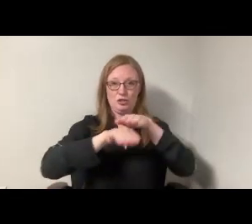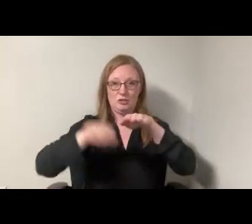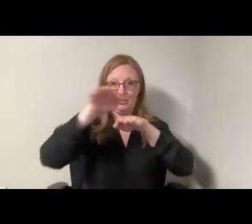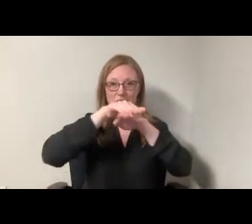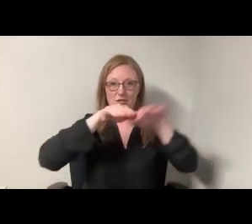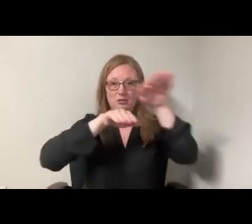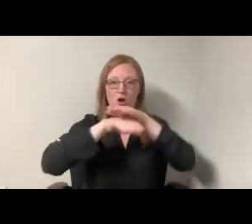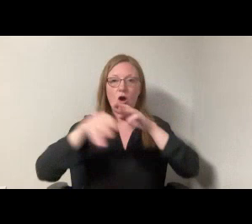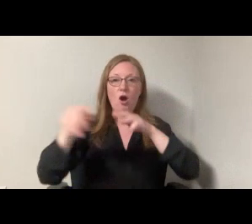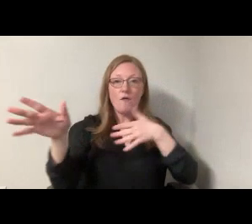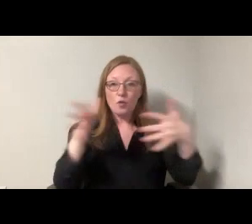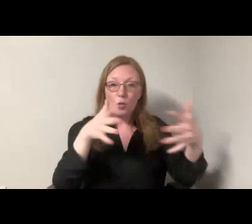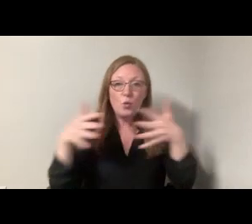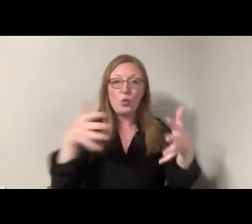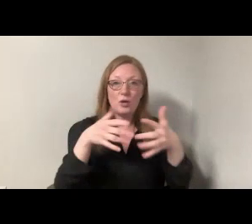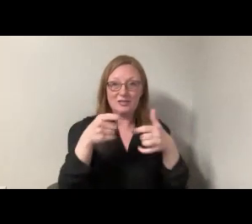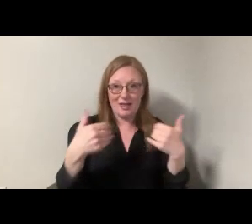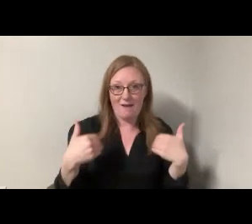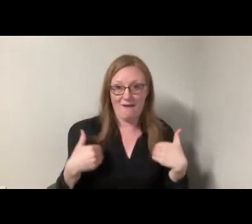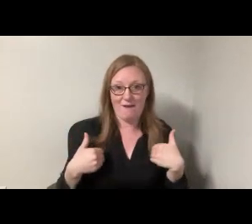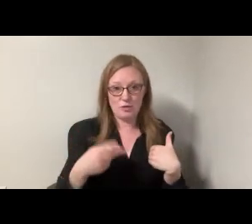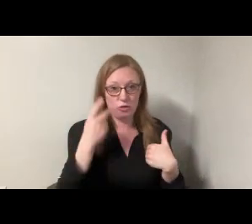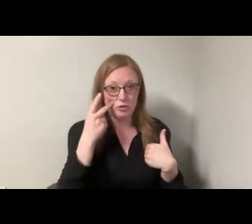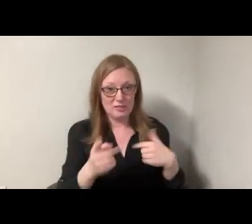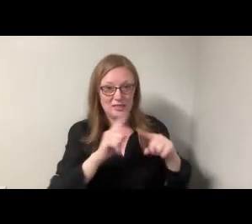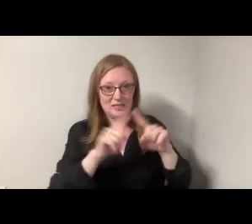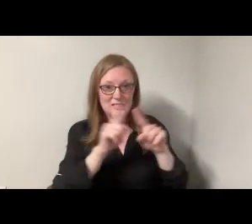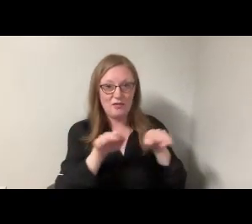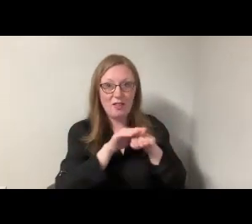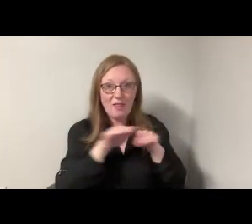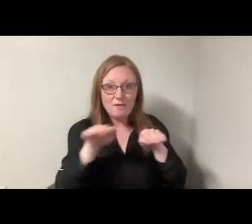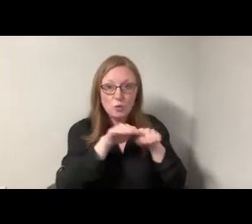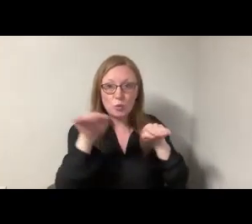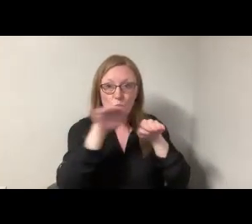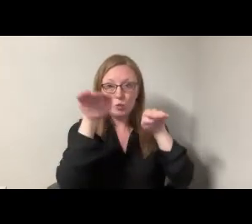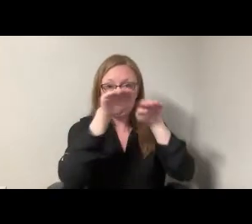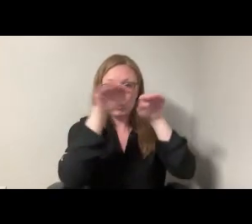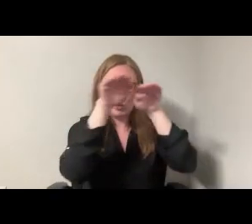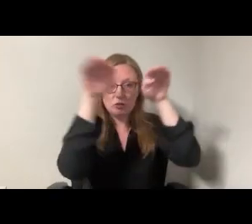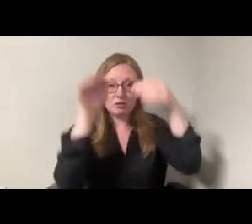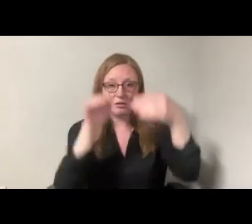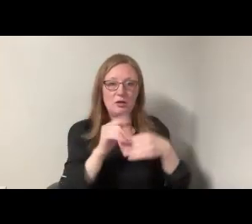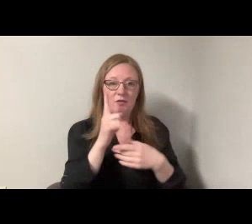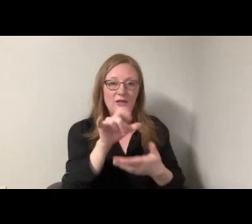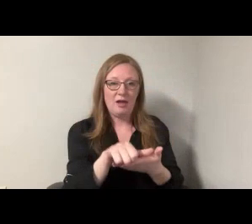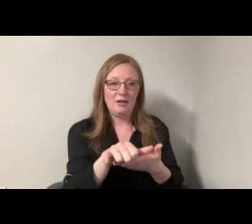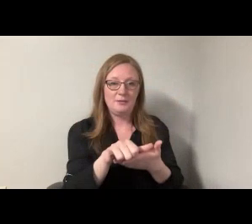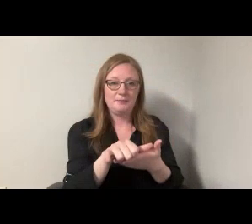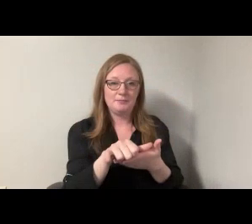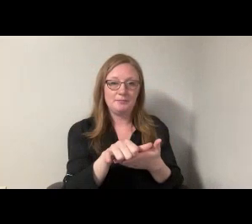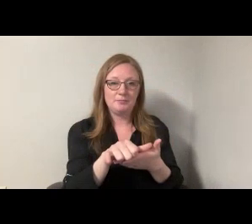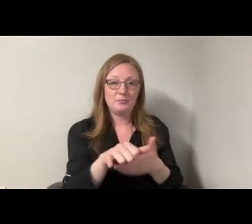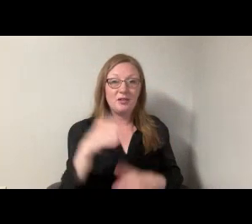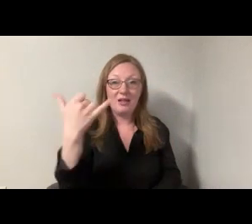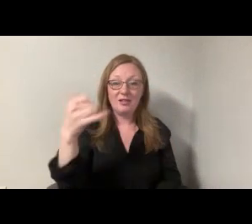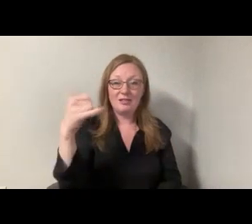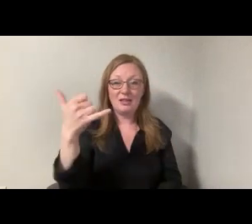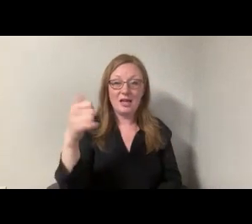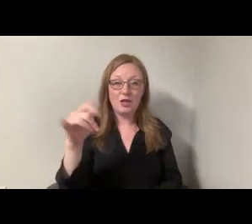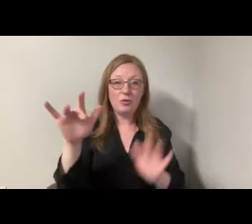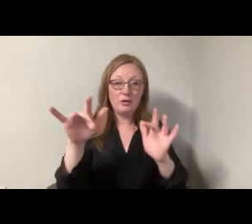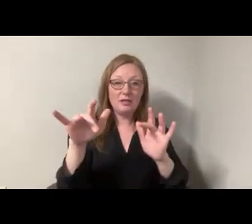wind fields that they've had. You can see that there's different levels of this is the yellow is the level that